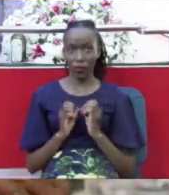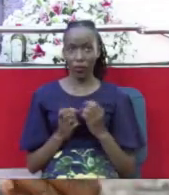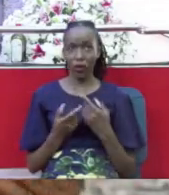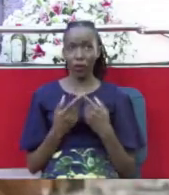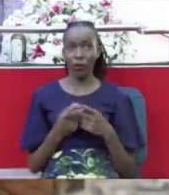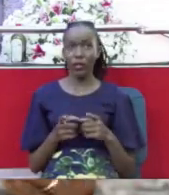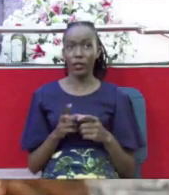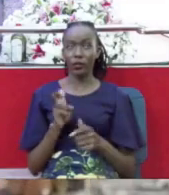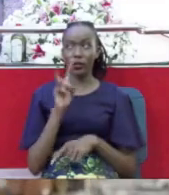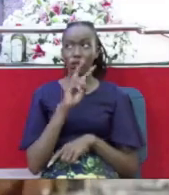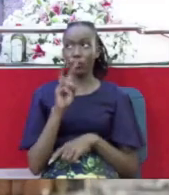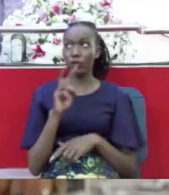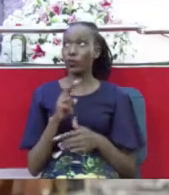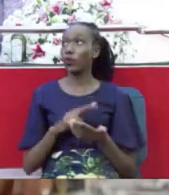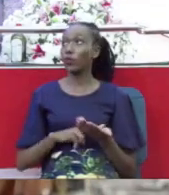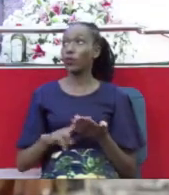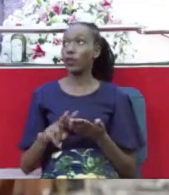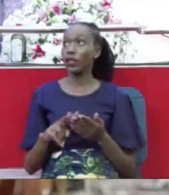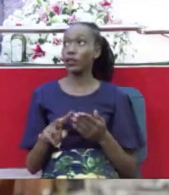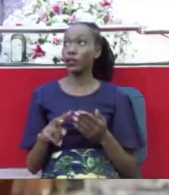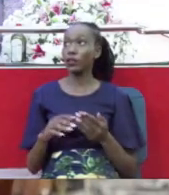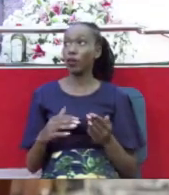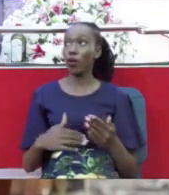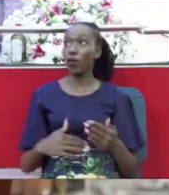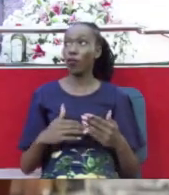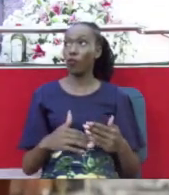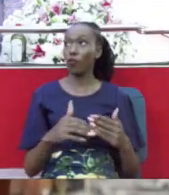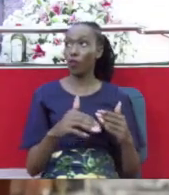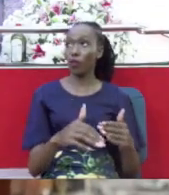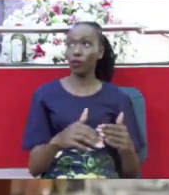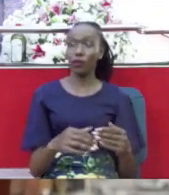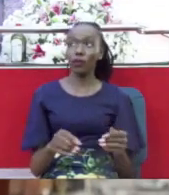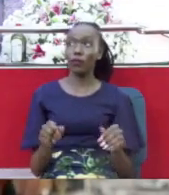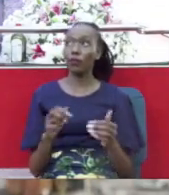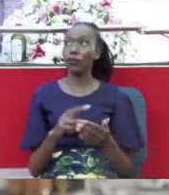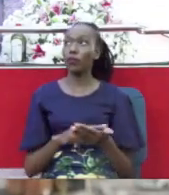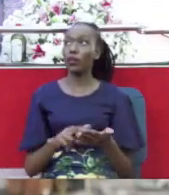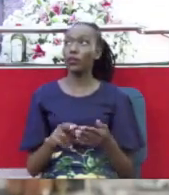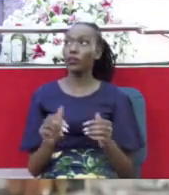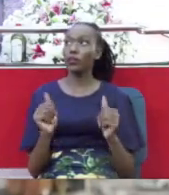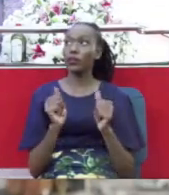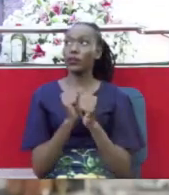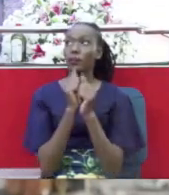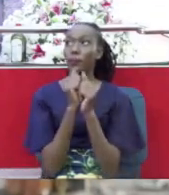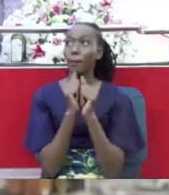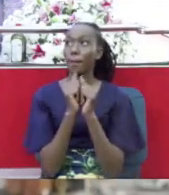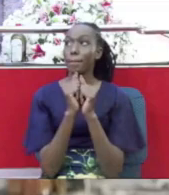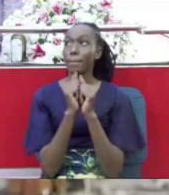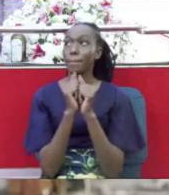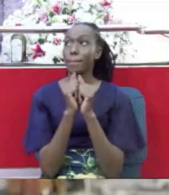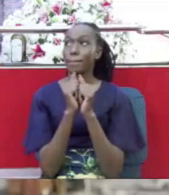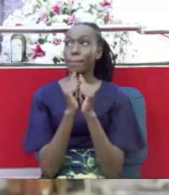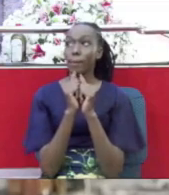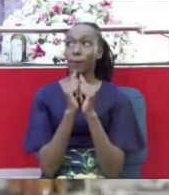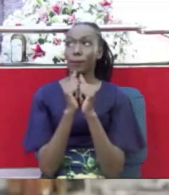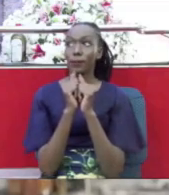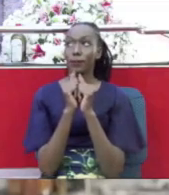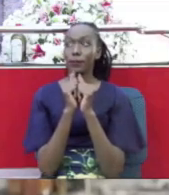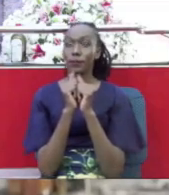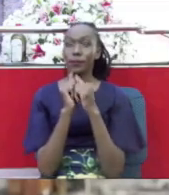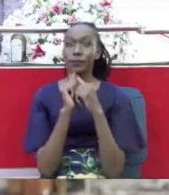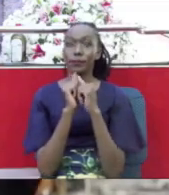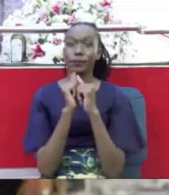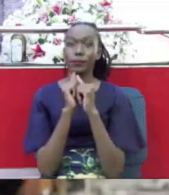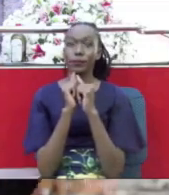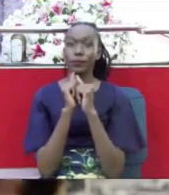verses that follow verse 10. Lakini angalia mifungo ambazo zinafuatia mstari wa 10. It greets. It's kind of content you don't want